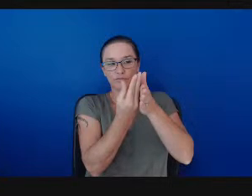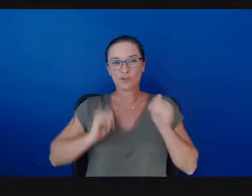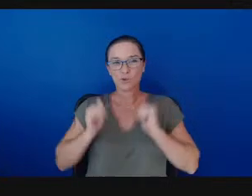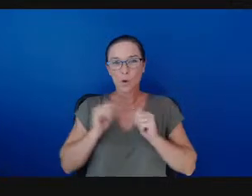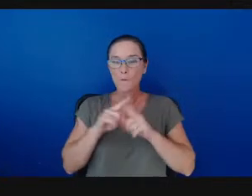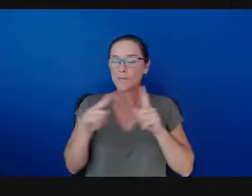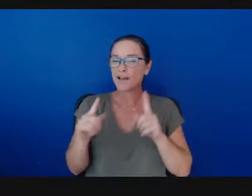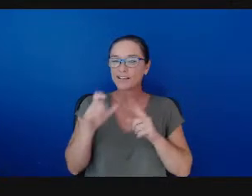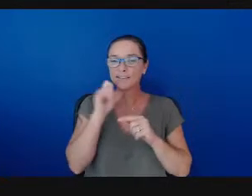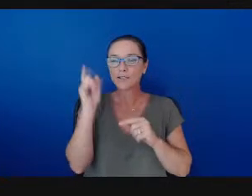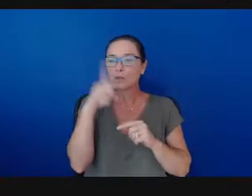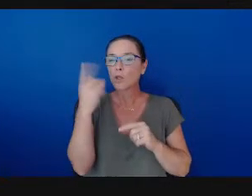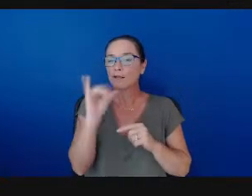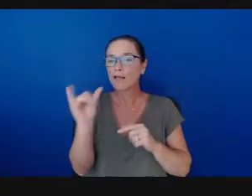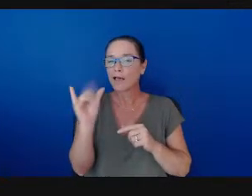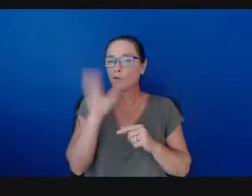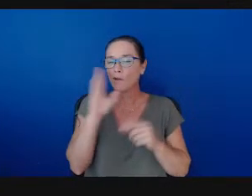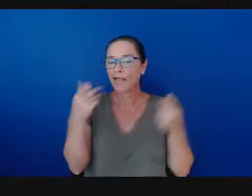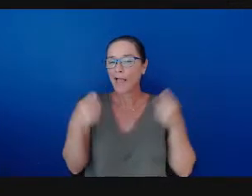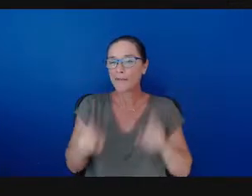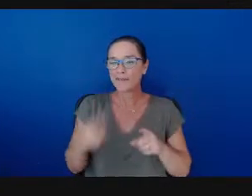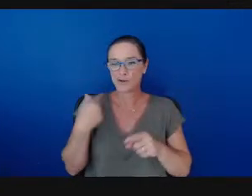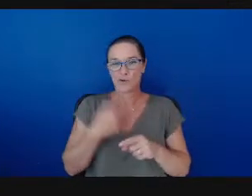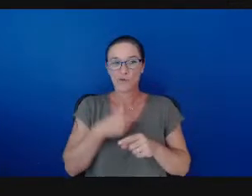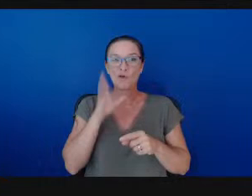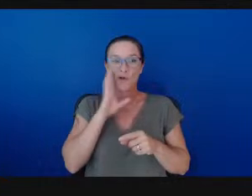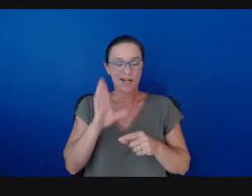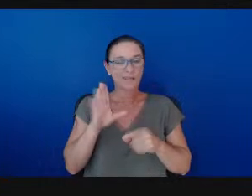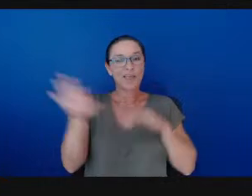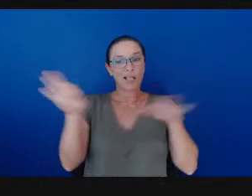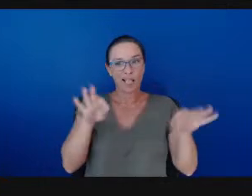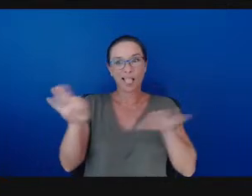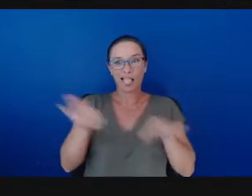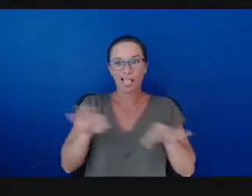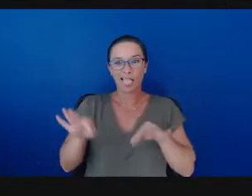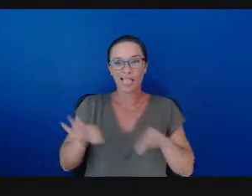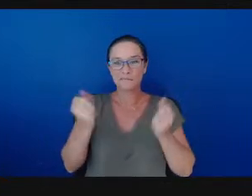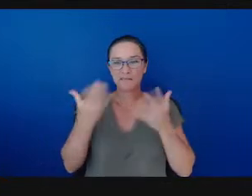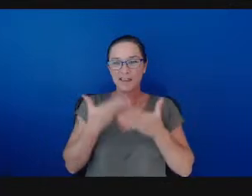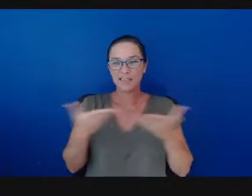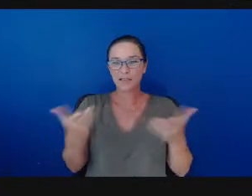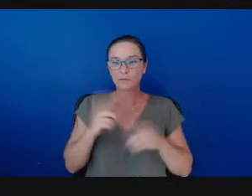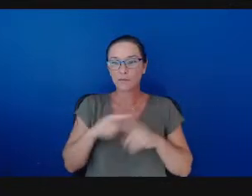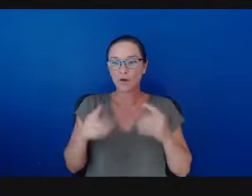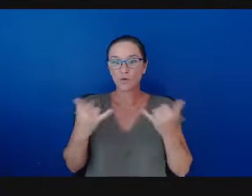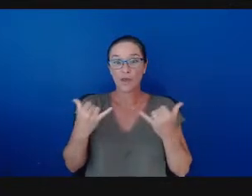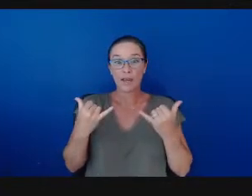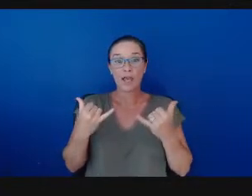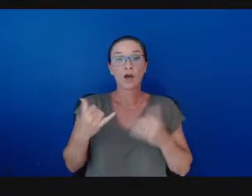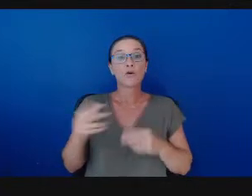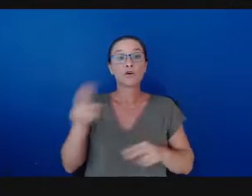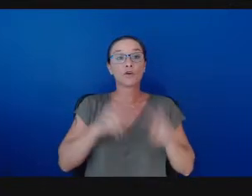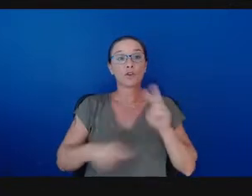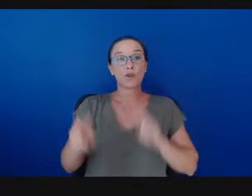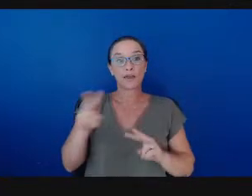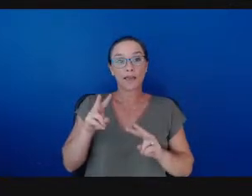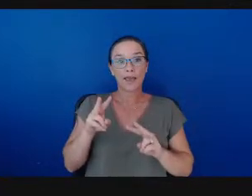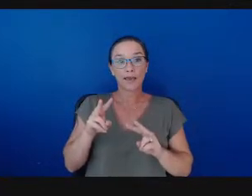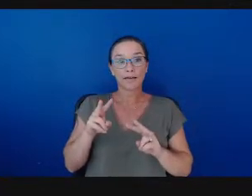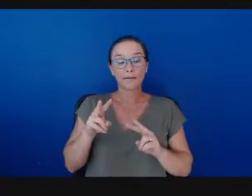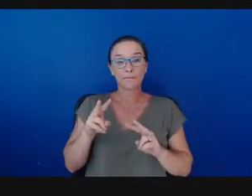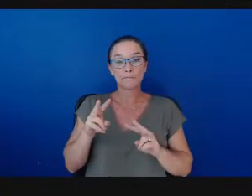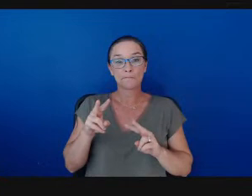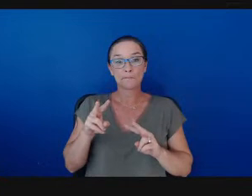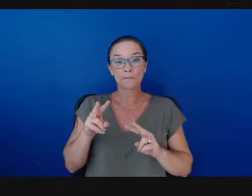look like that is in the cards at this point. We'll be going through a whole bunch of other stuff as well. But yeah, right now you're looking at basically the most